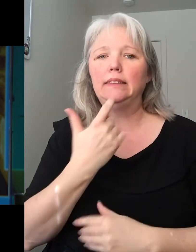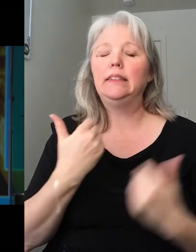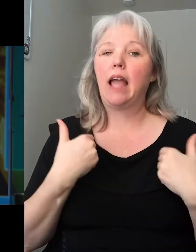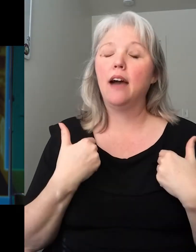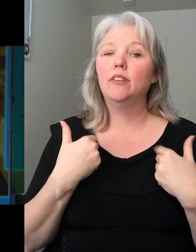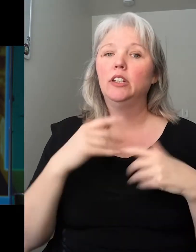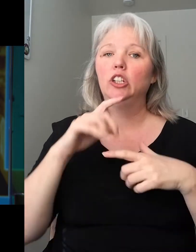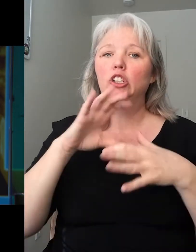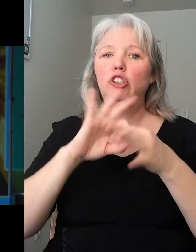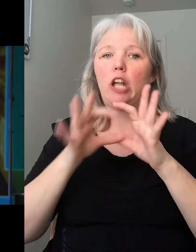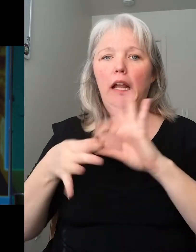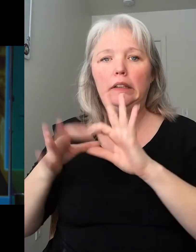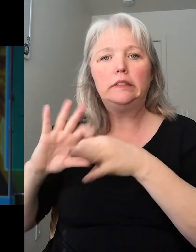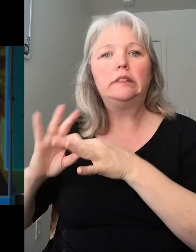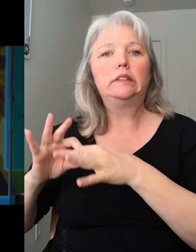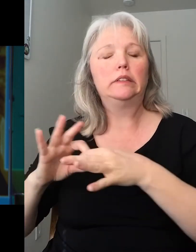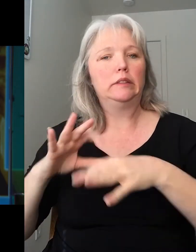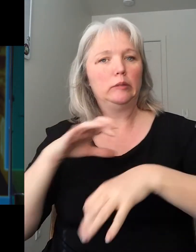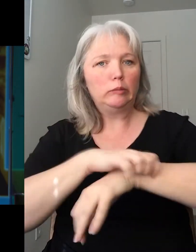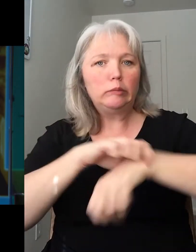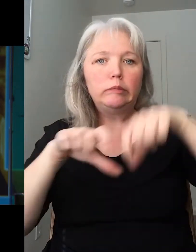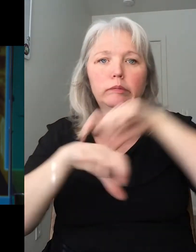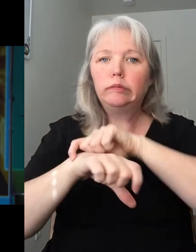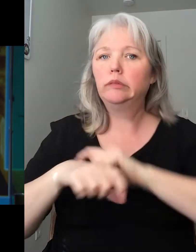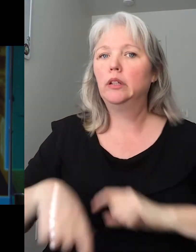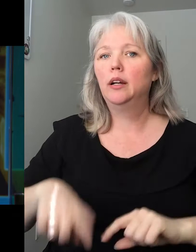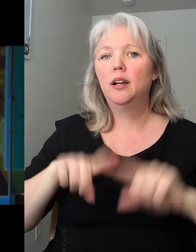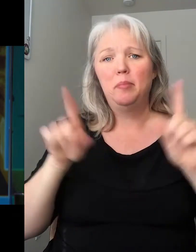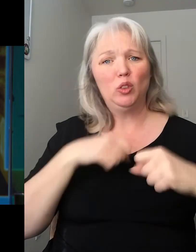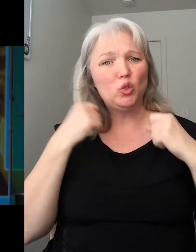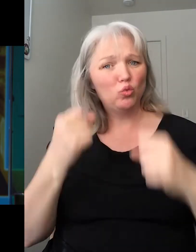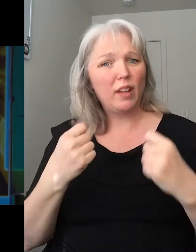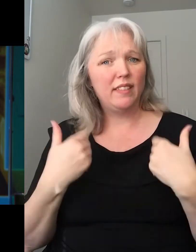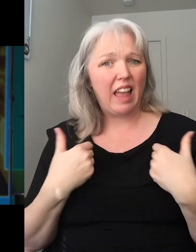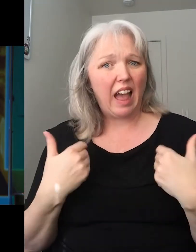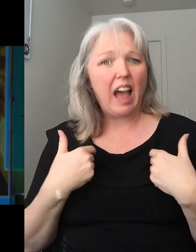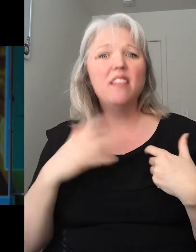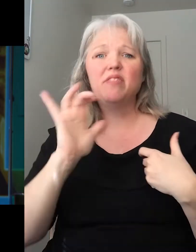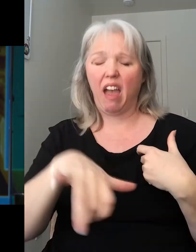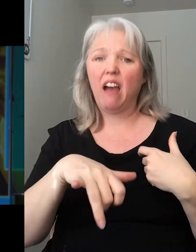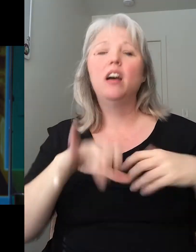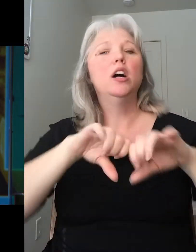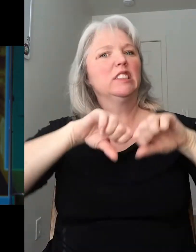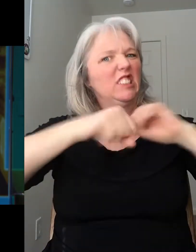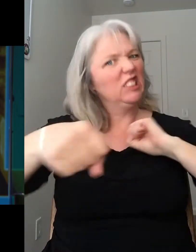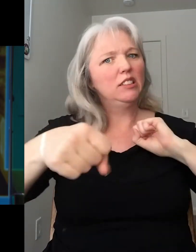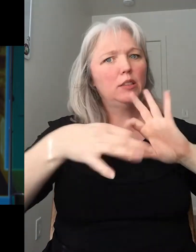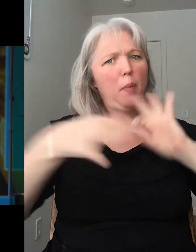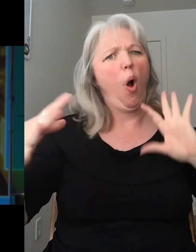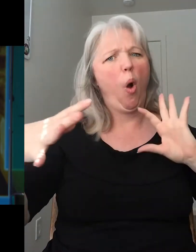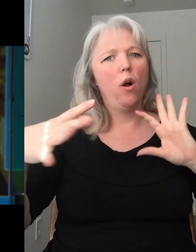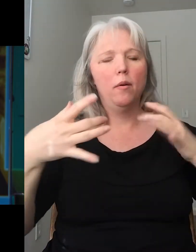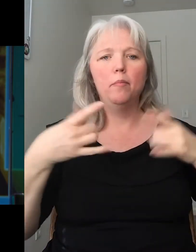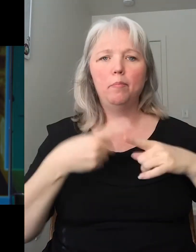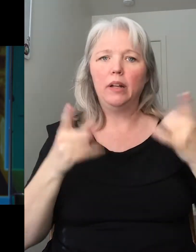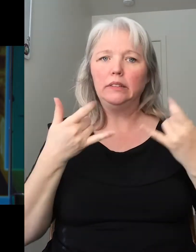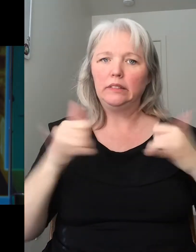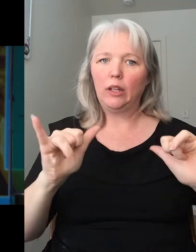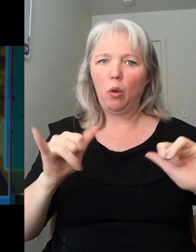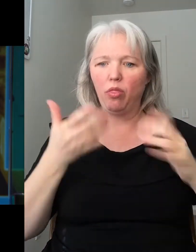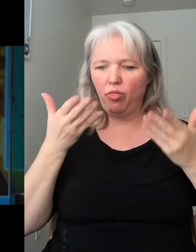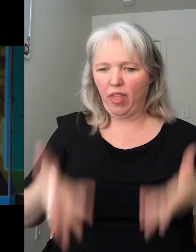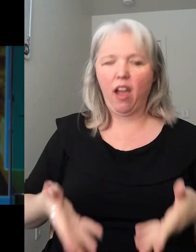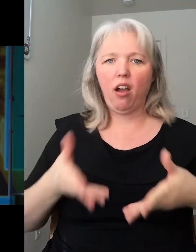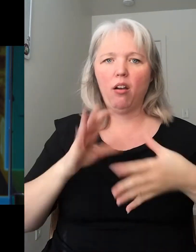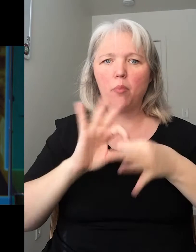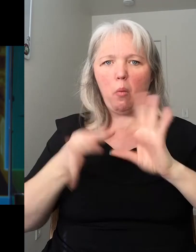with chains. They were all around him. He'd been bound with chains. But the strength that he had torn those chains apart, but they were still